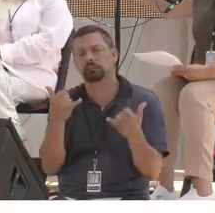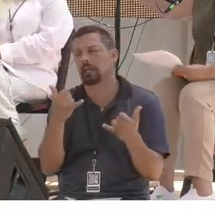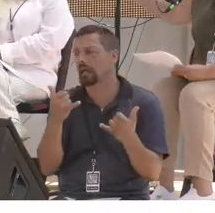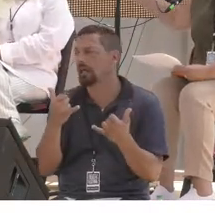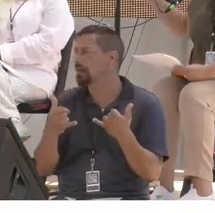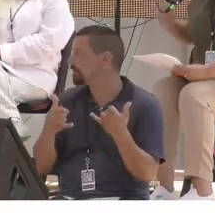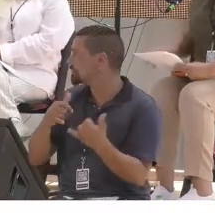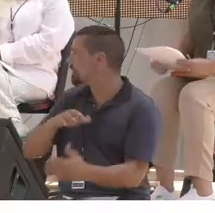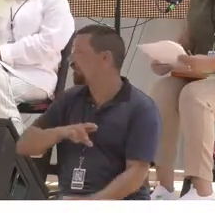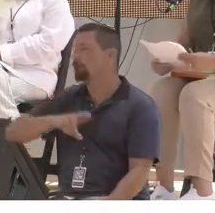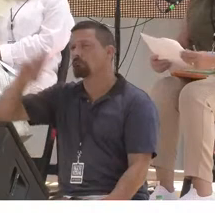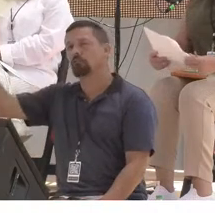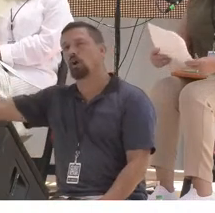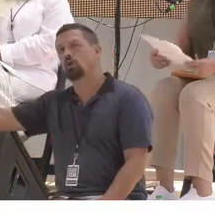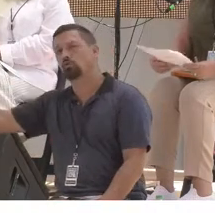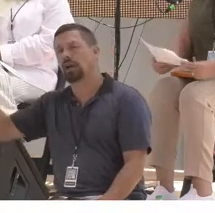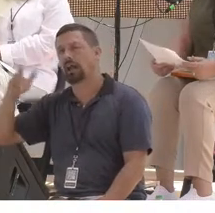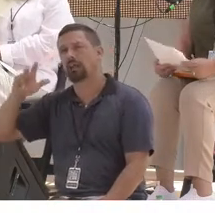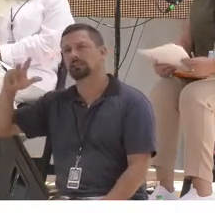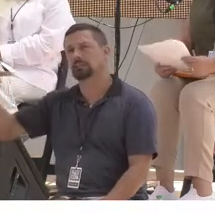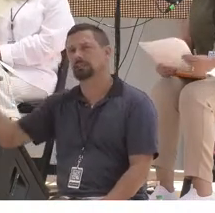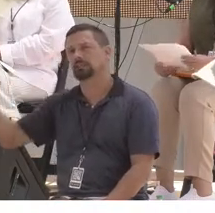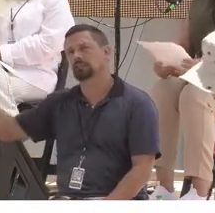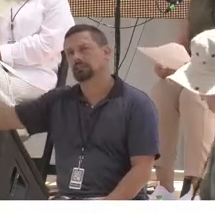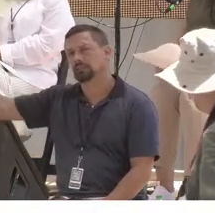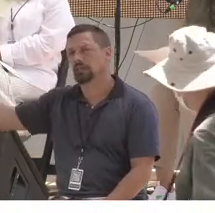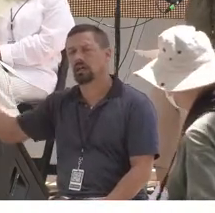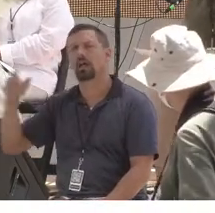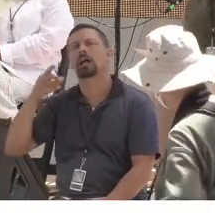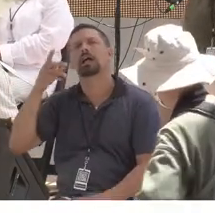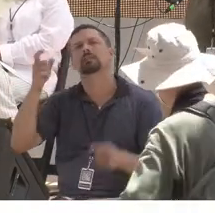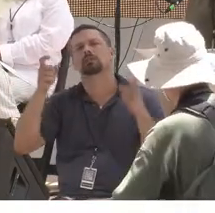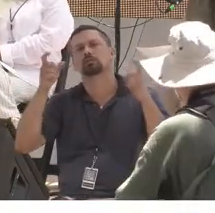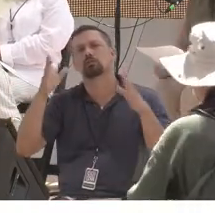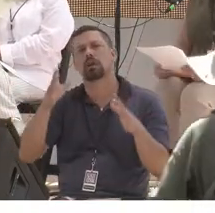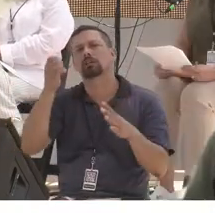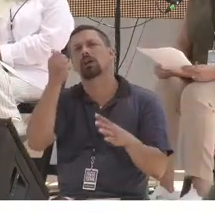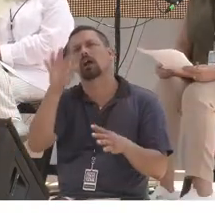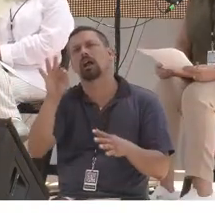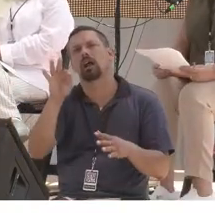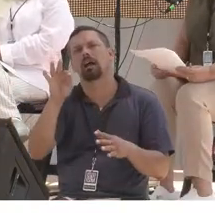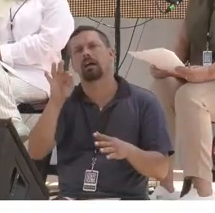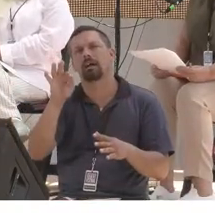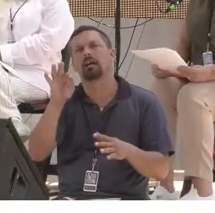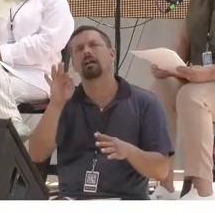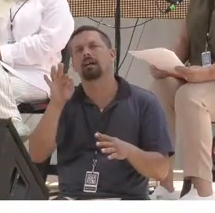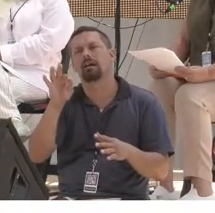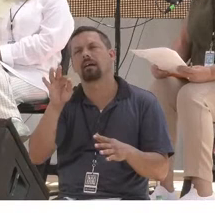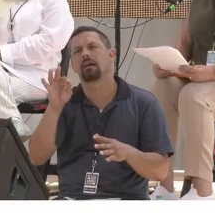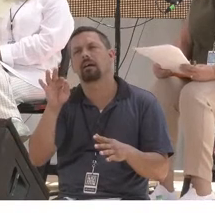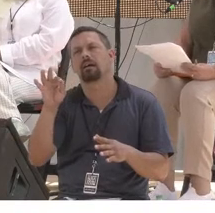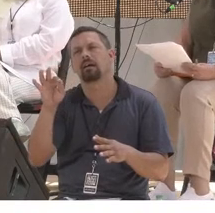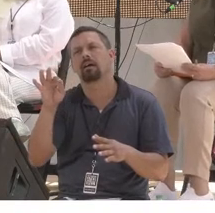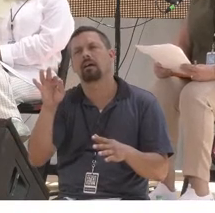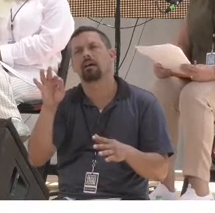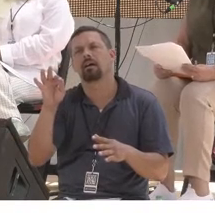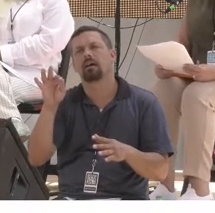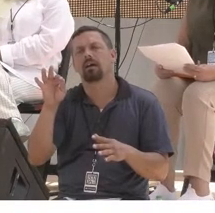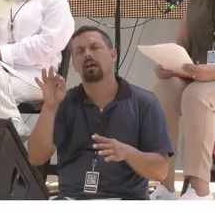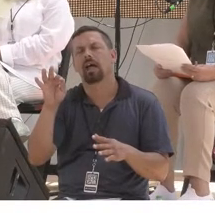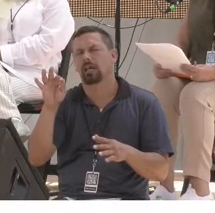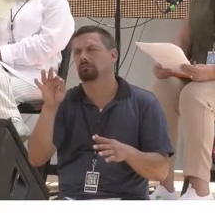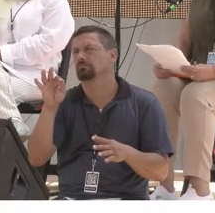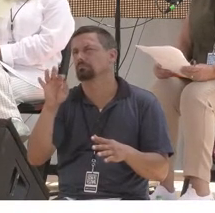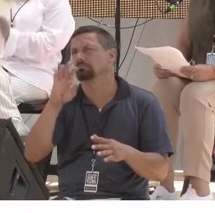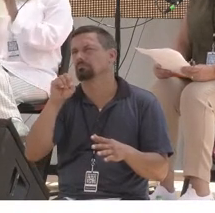my far right, Farshid Jabarkal. Farshid is the director of the, well, one of the directors, I should say, of the Fatima bint